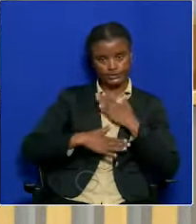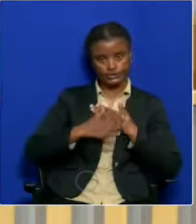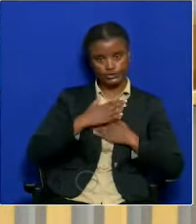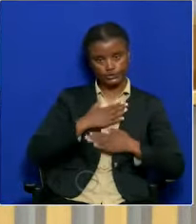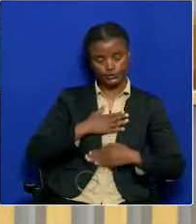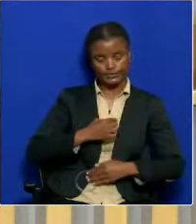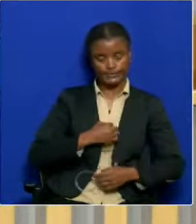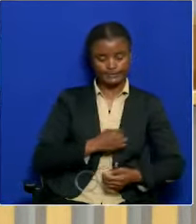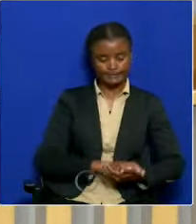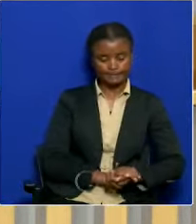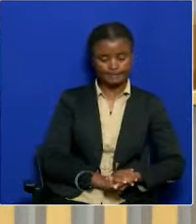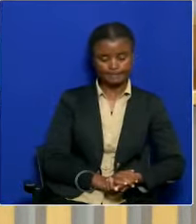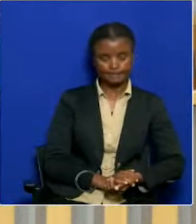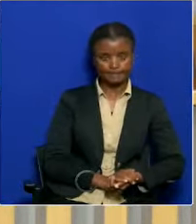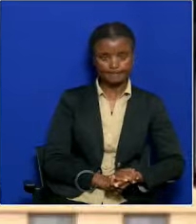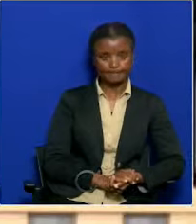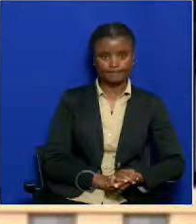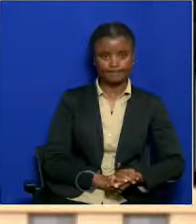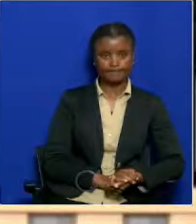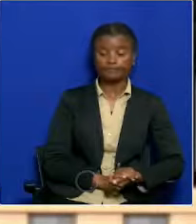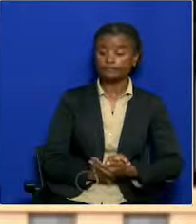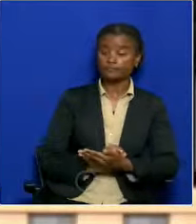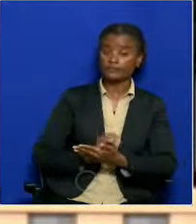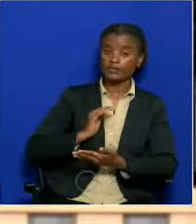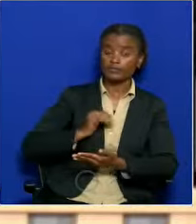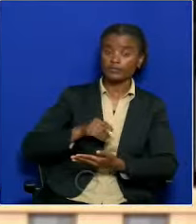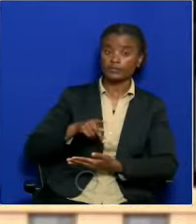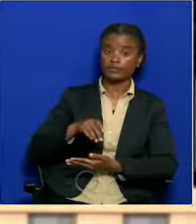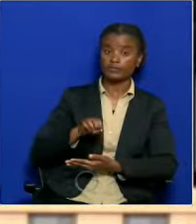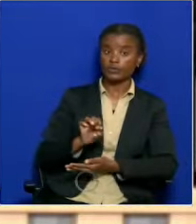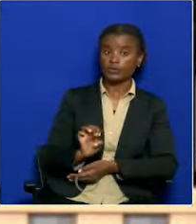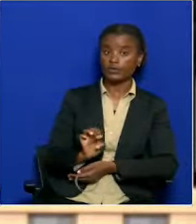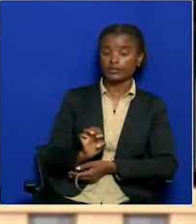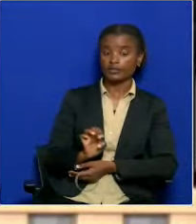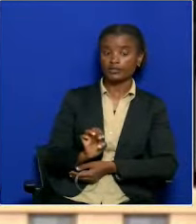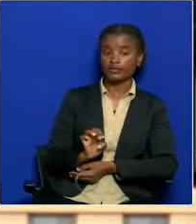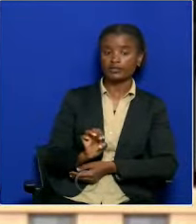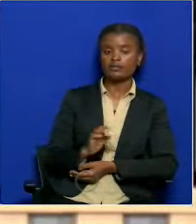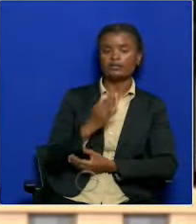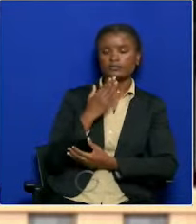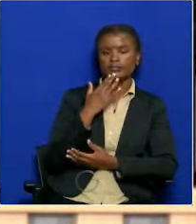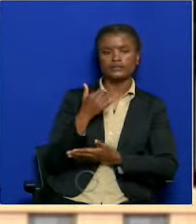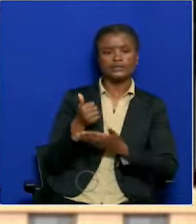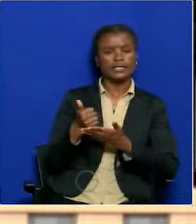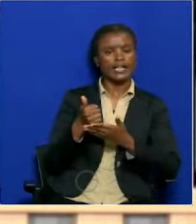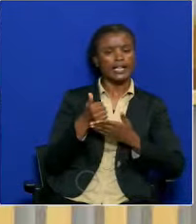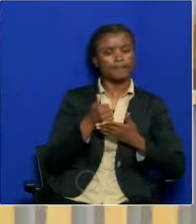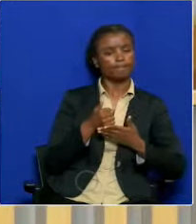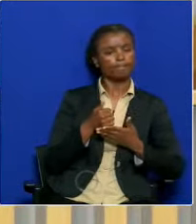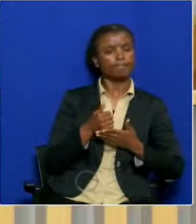Or Ms. Bowe, or even colleagues, you can quickly help me with when